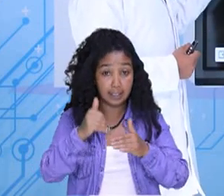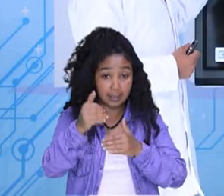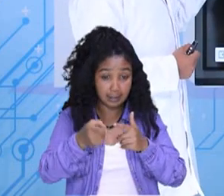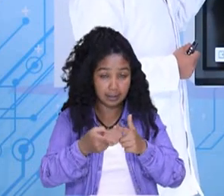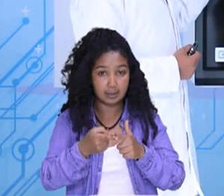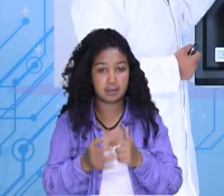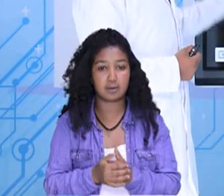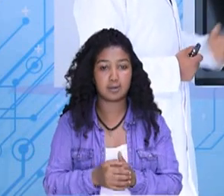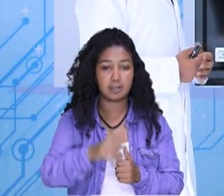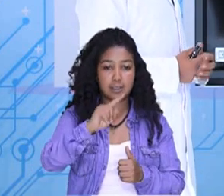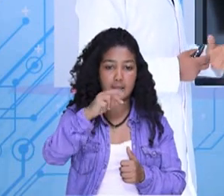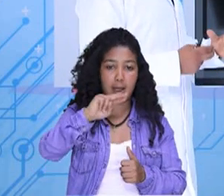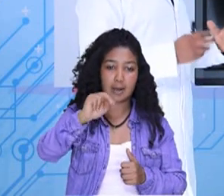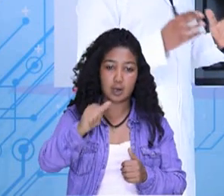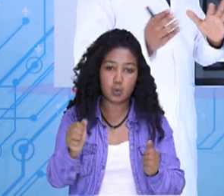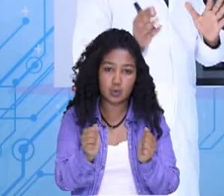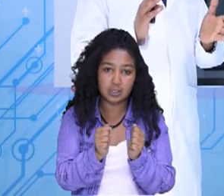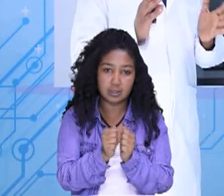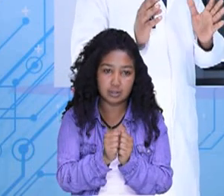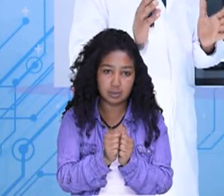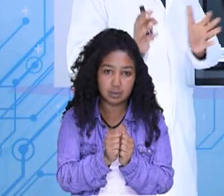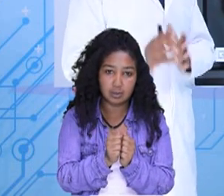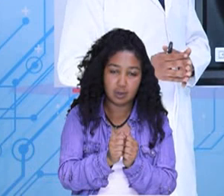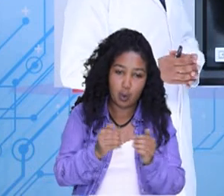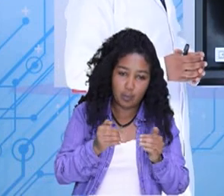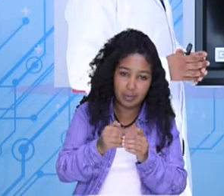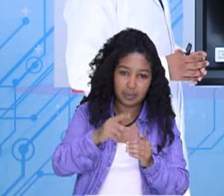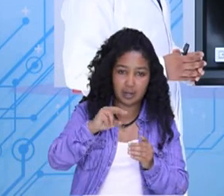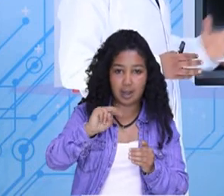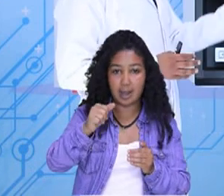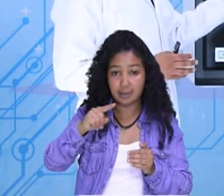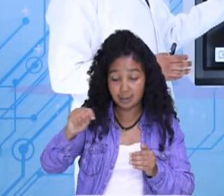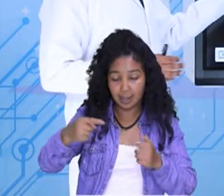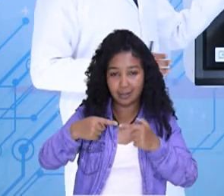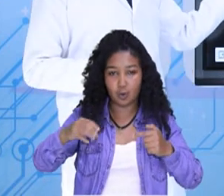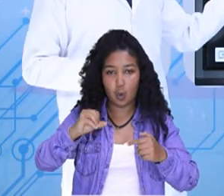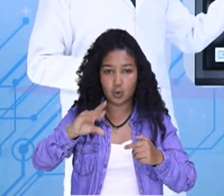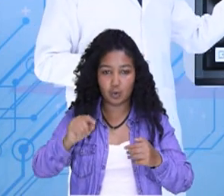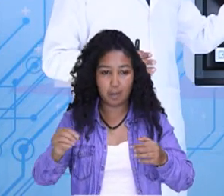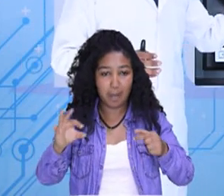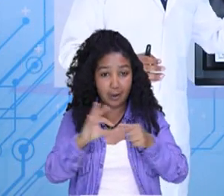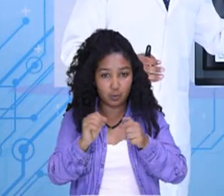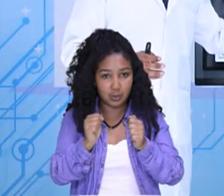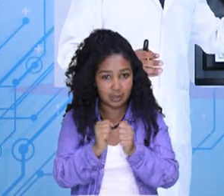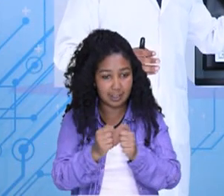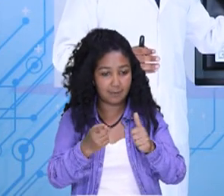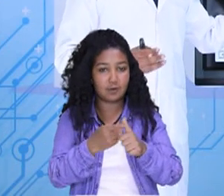Then this tRNA with complementary anticodons binds with the first